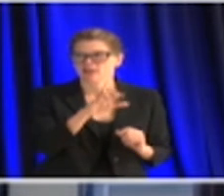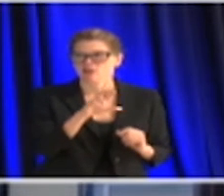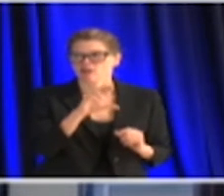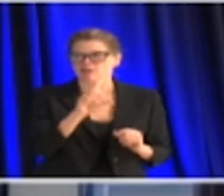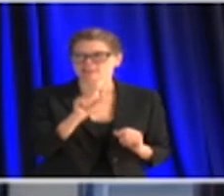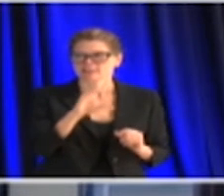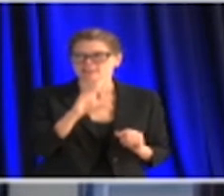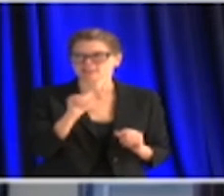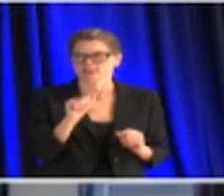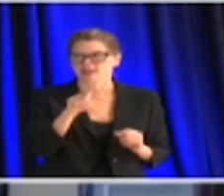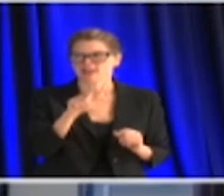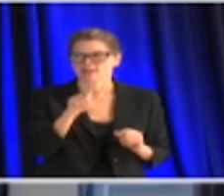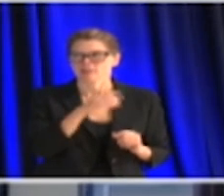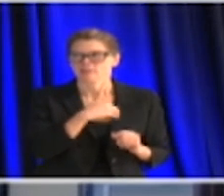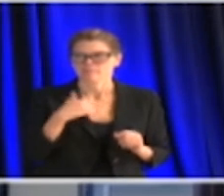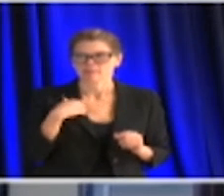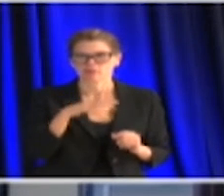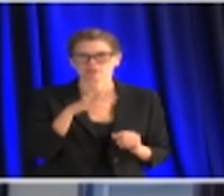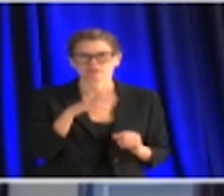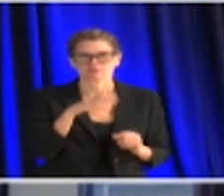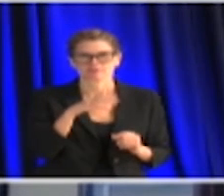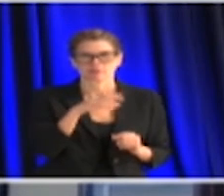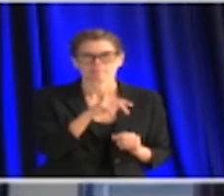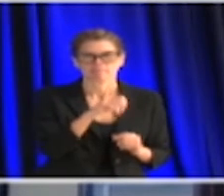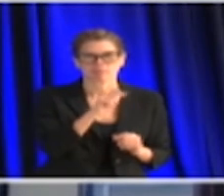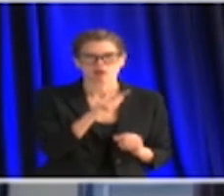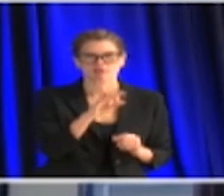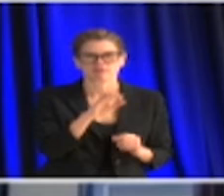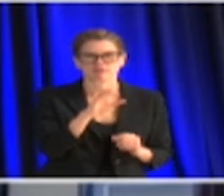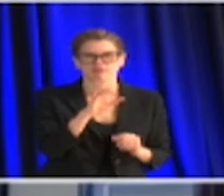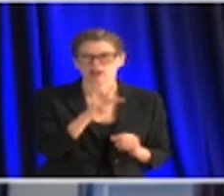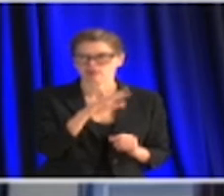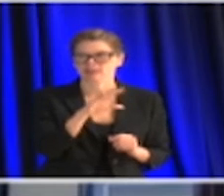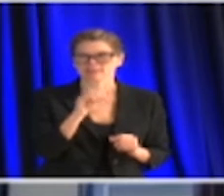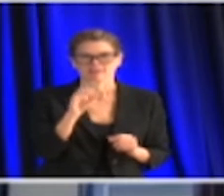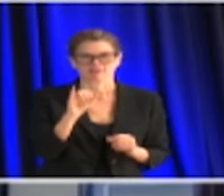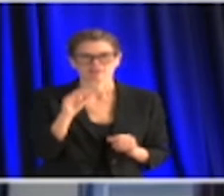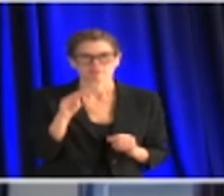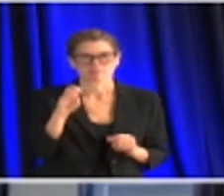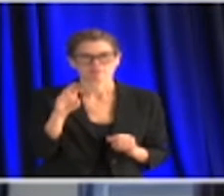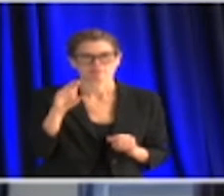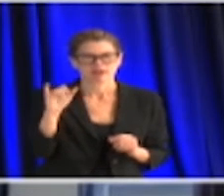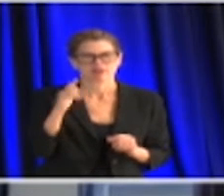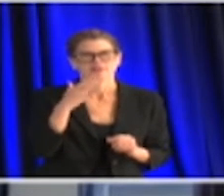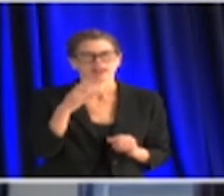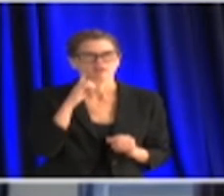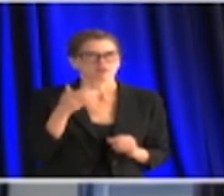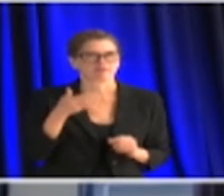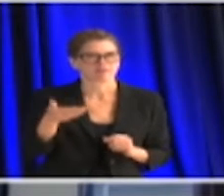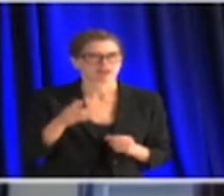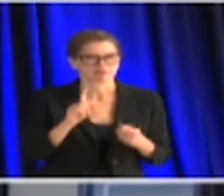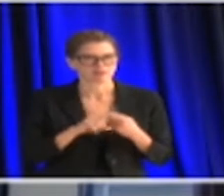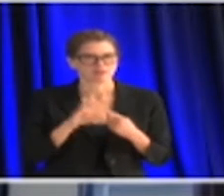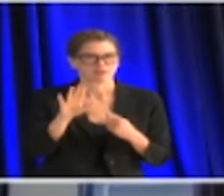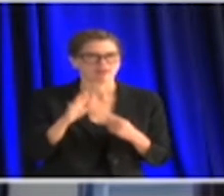Mary Lee Putnam and the entire community for the invitation. And I look forward to returning again in the future, hopefully in